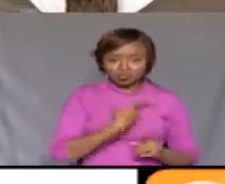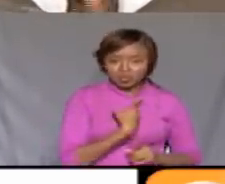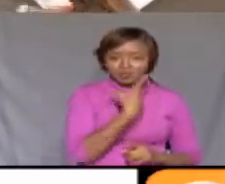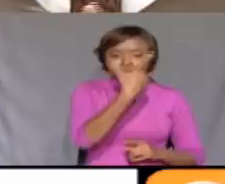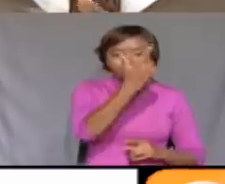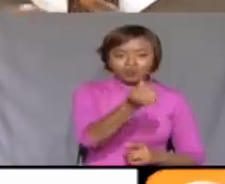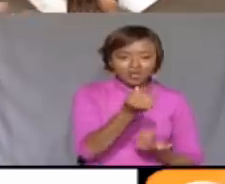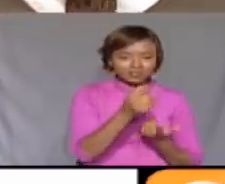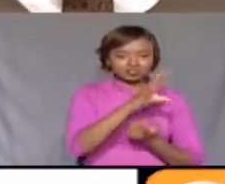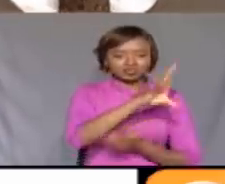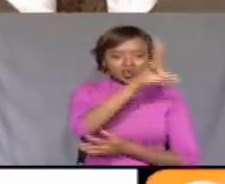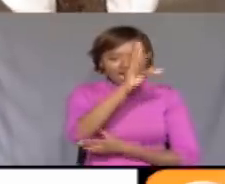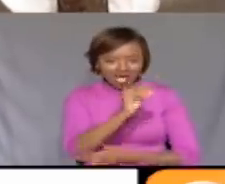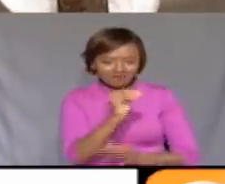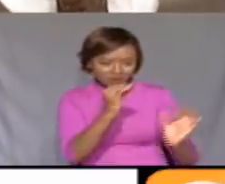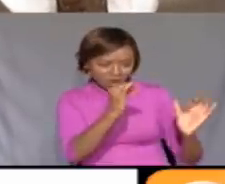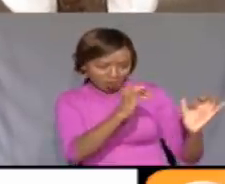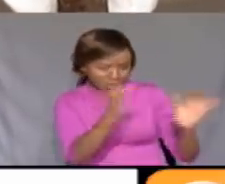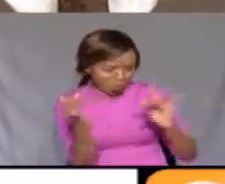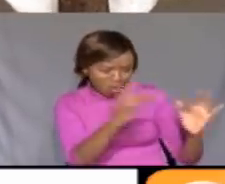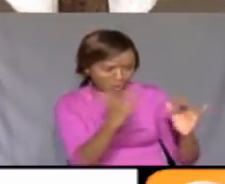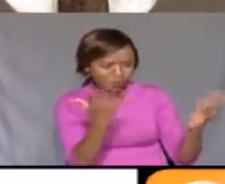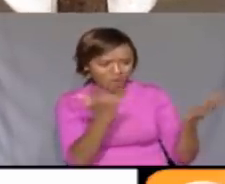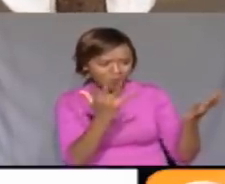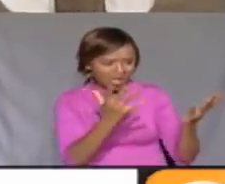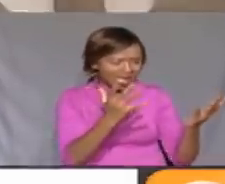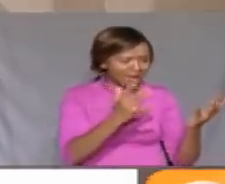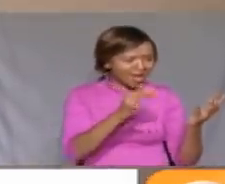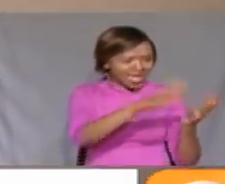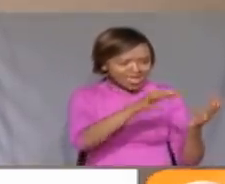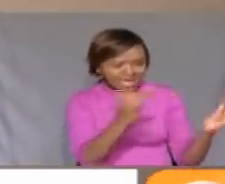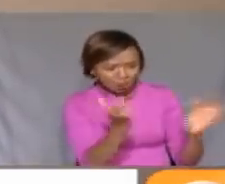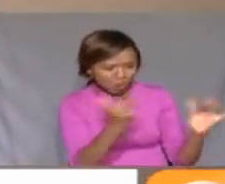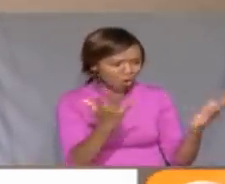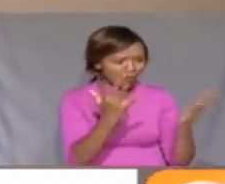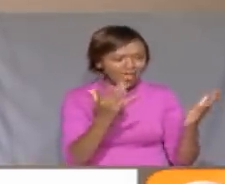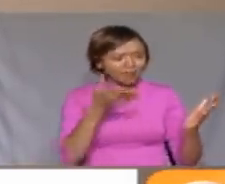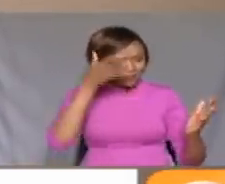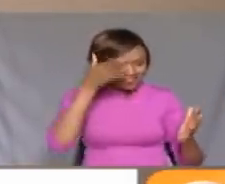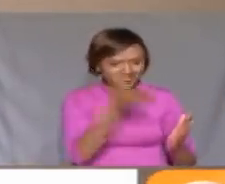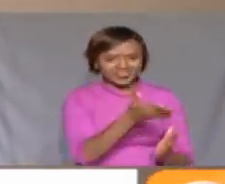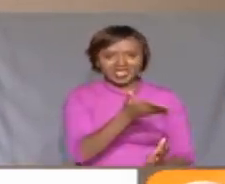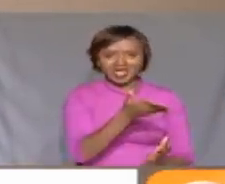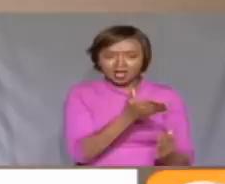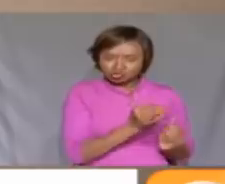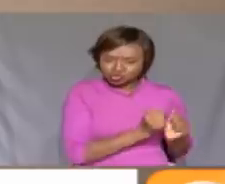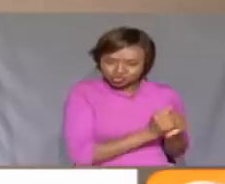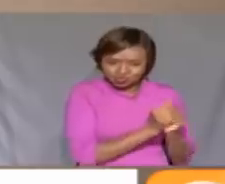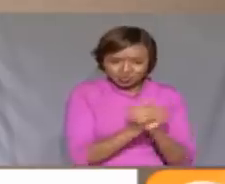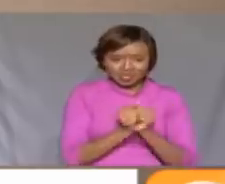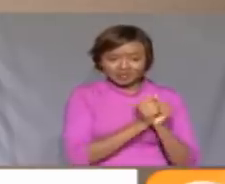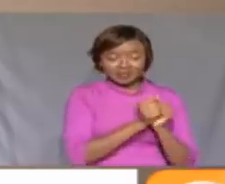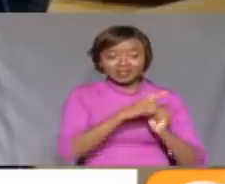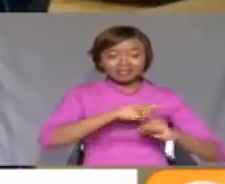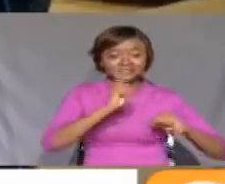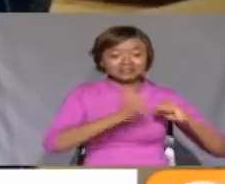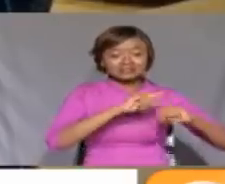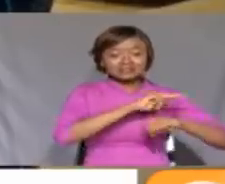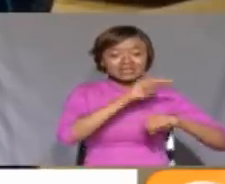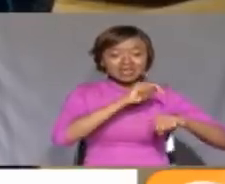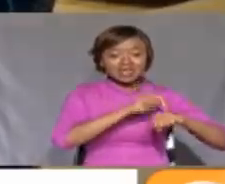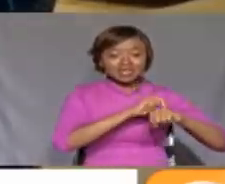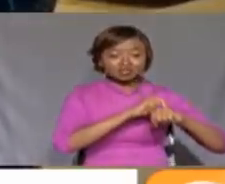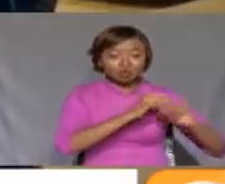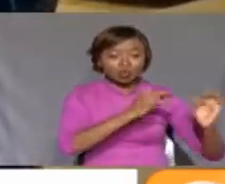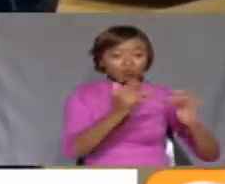stories in African war zones. We found ourselves in the thick of the Six Nation War in the